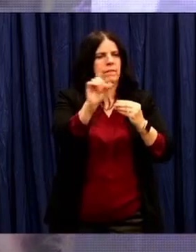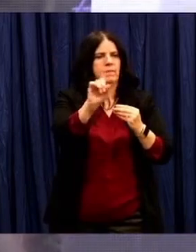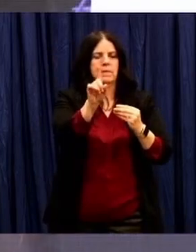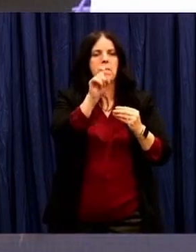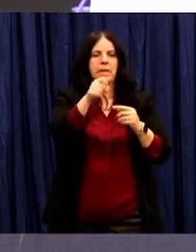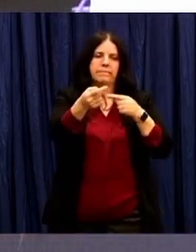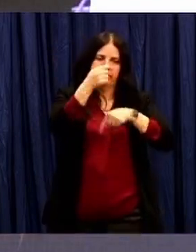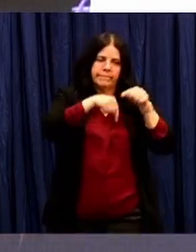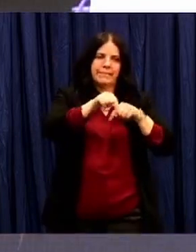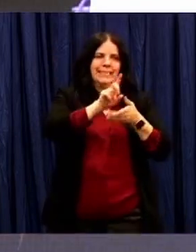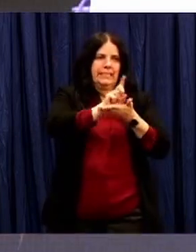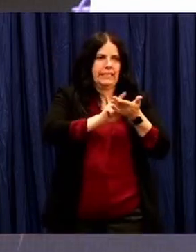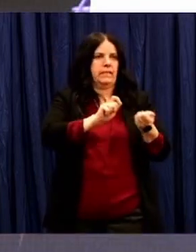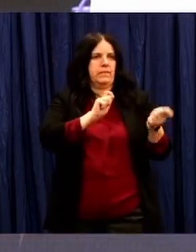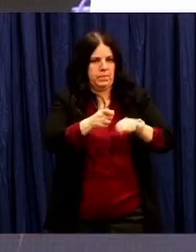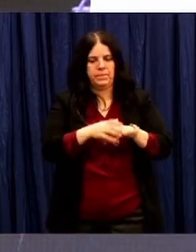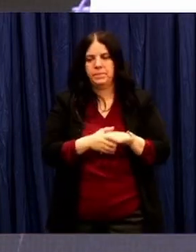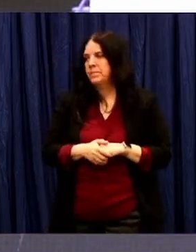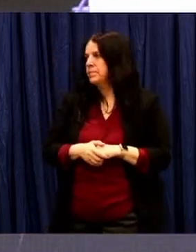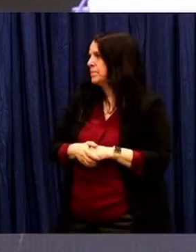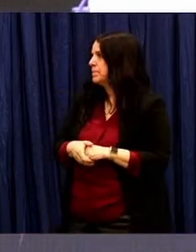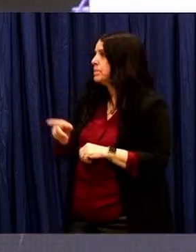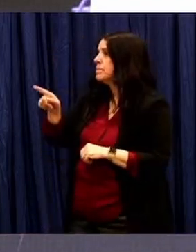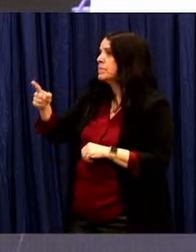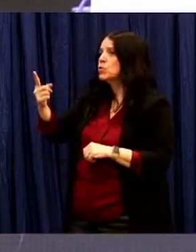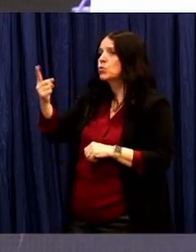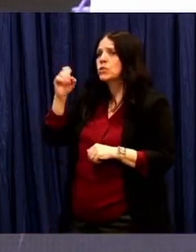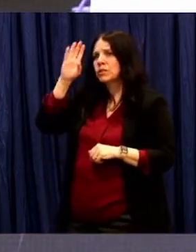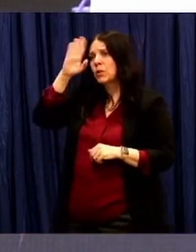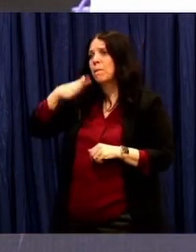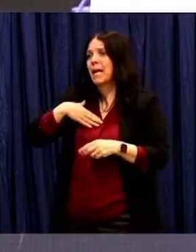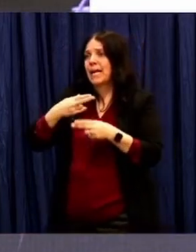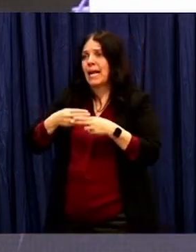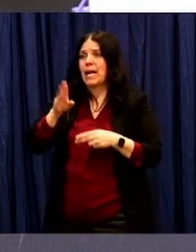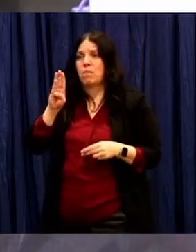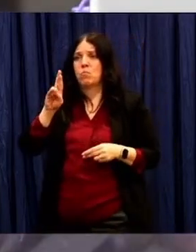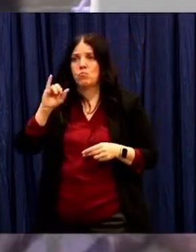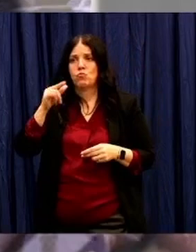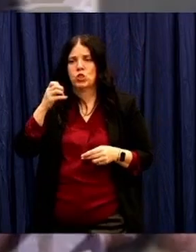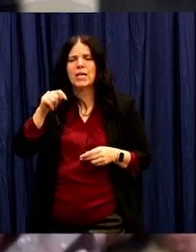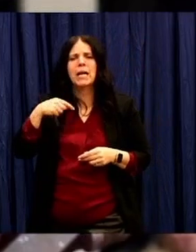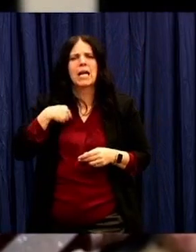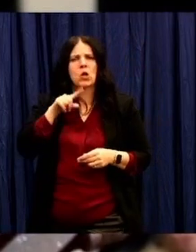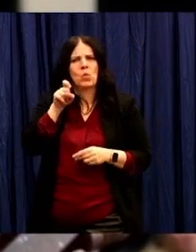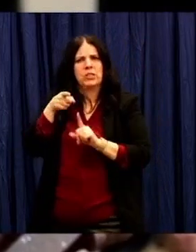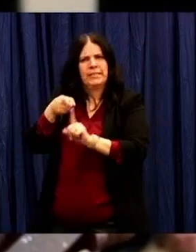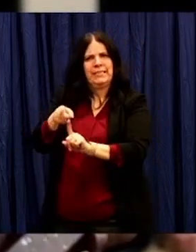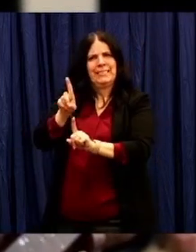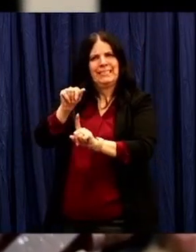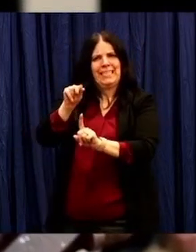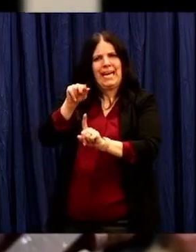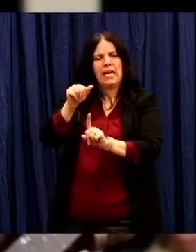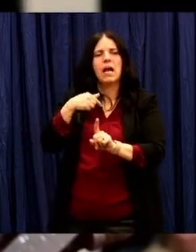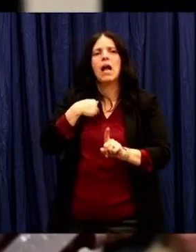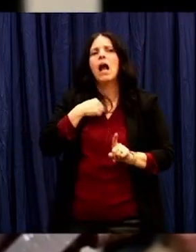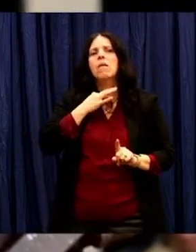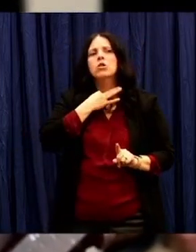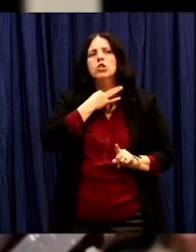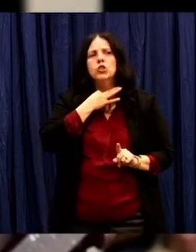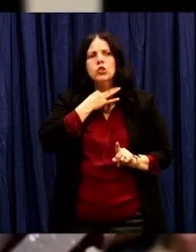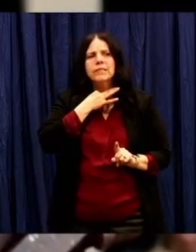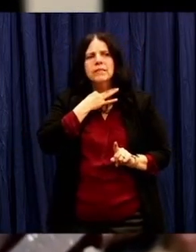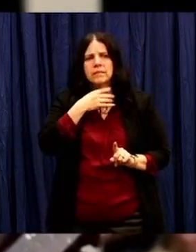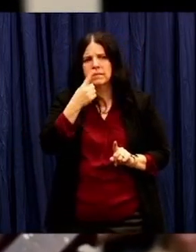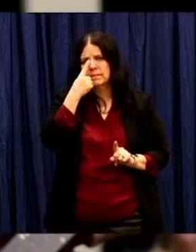Hello, everyone. My name is Bridget Heyman, and I have a question for Dana. I am curious of